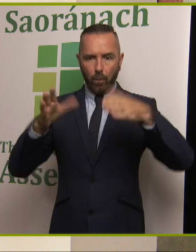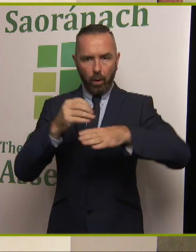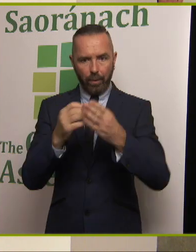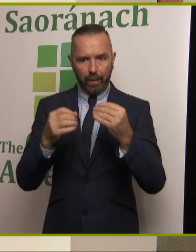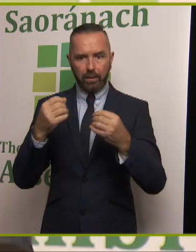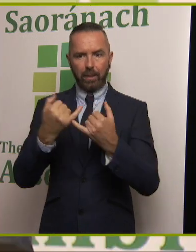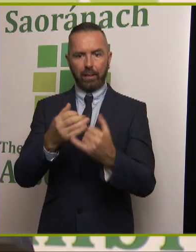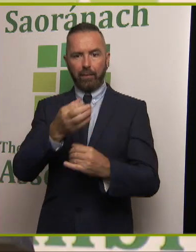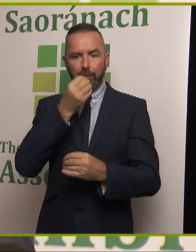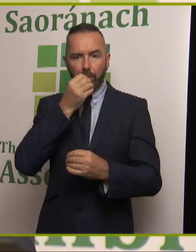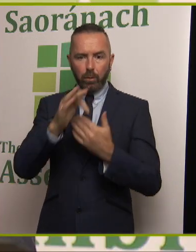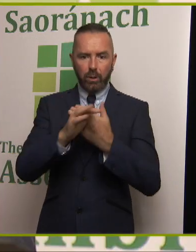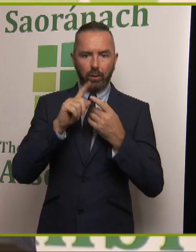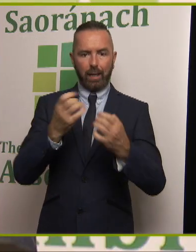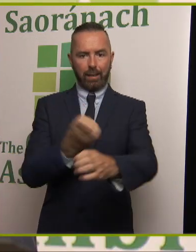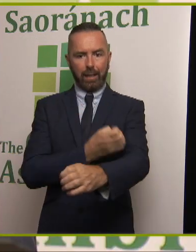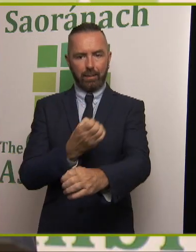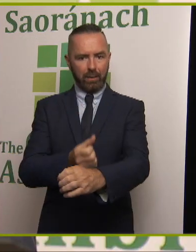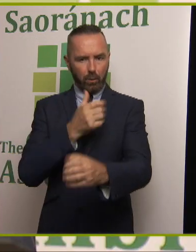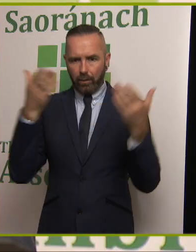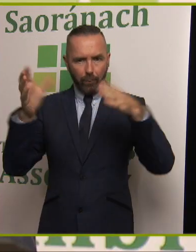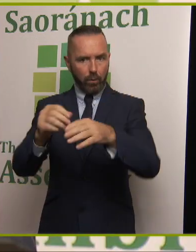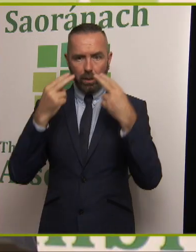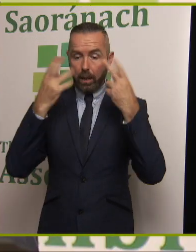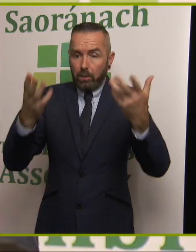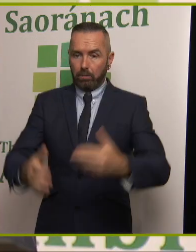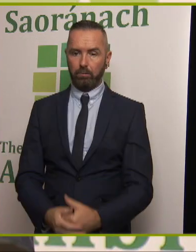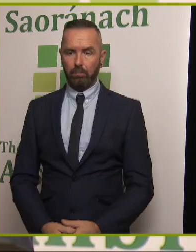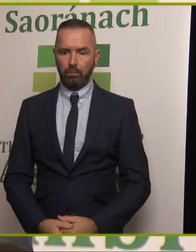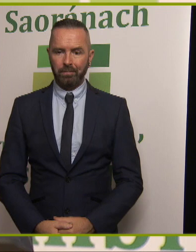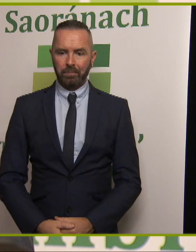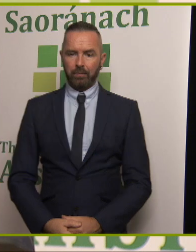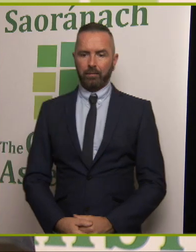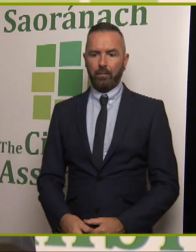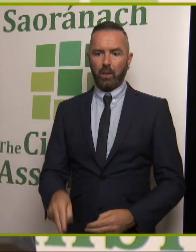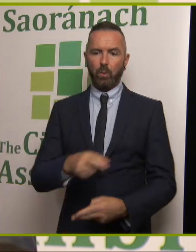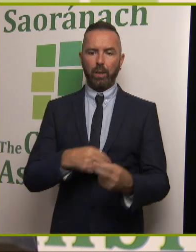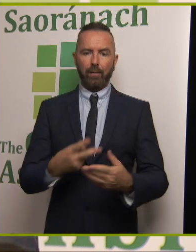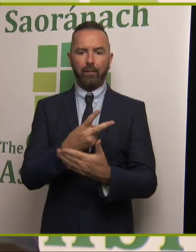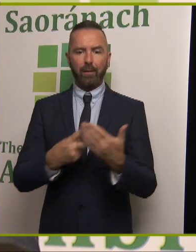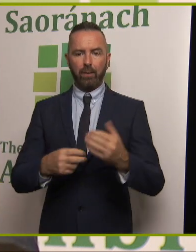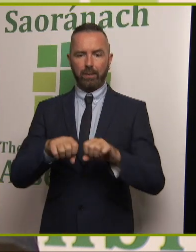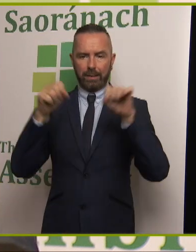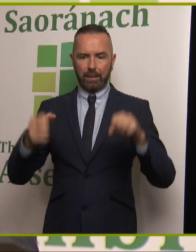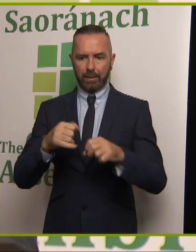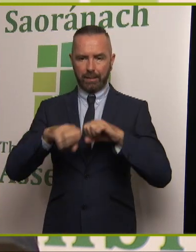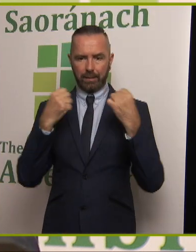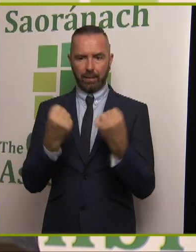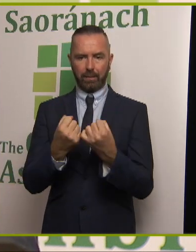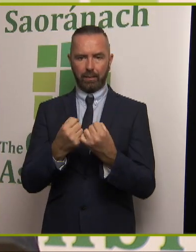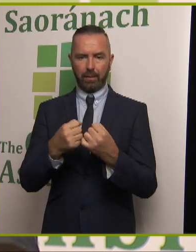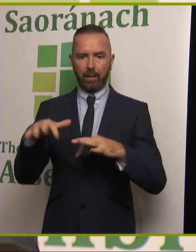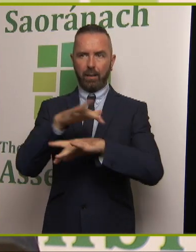and we're not incentivizing nature. We have value systems in society. Climate change is causing